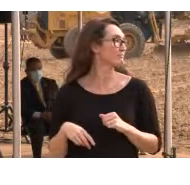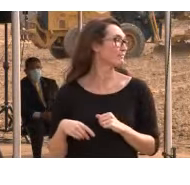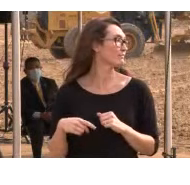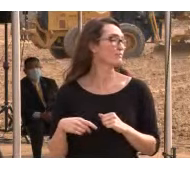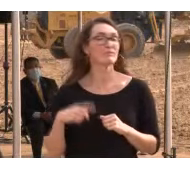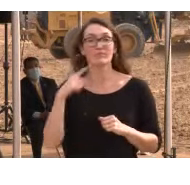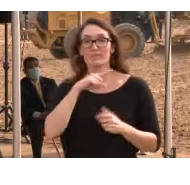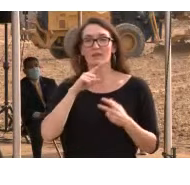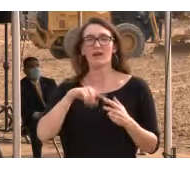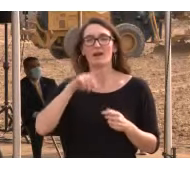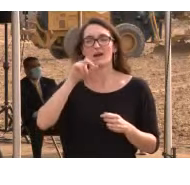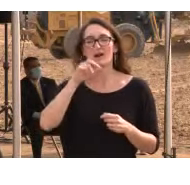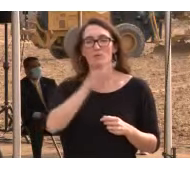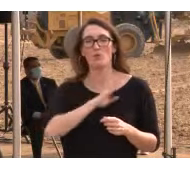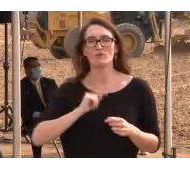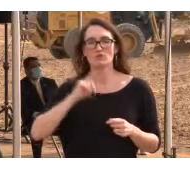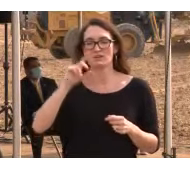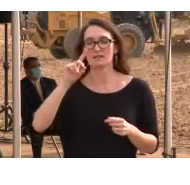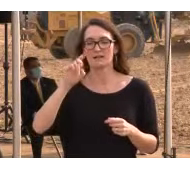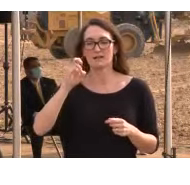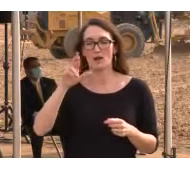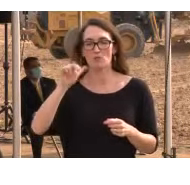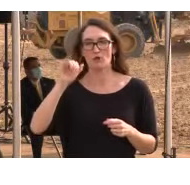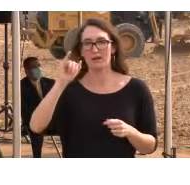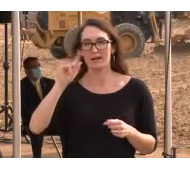Trustees Deborah Iqueta.